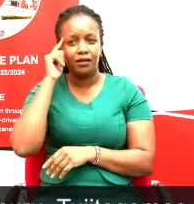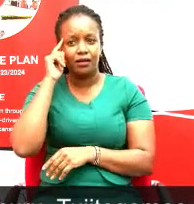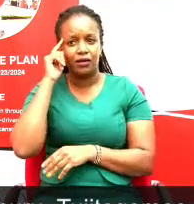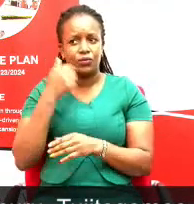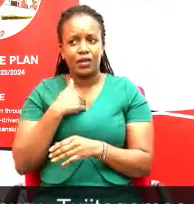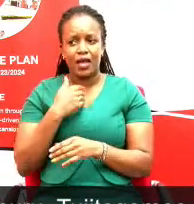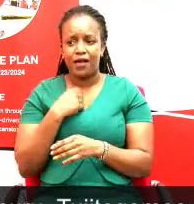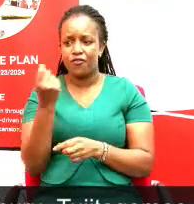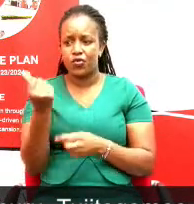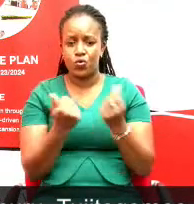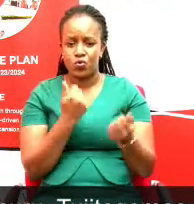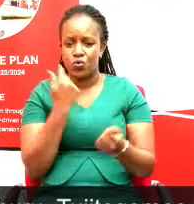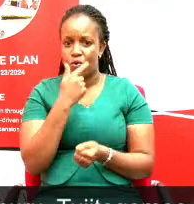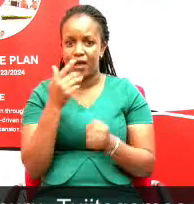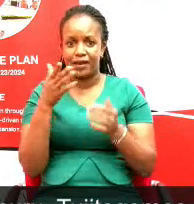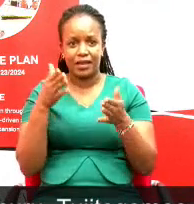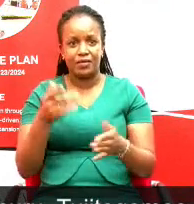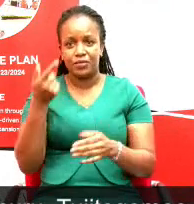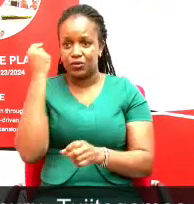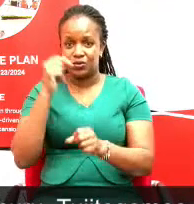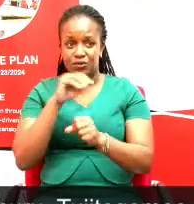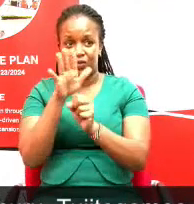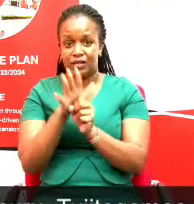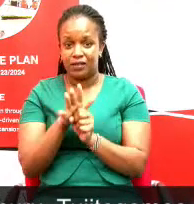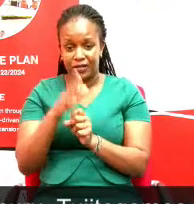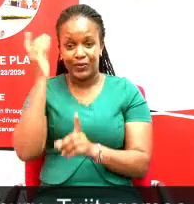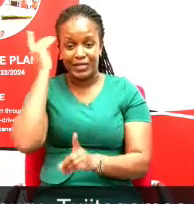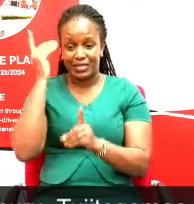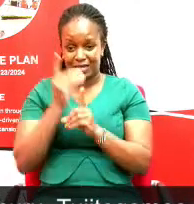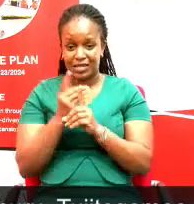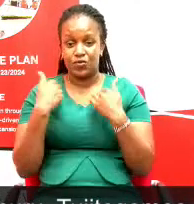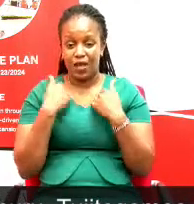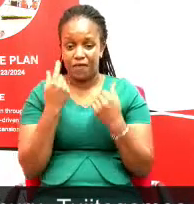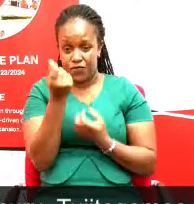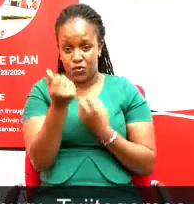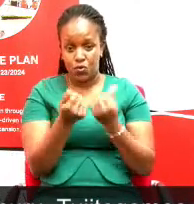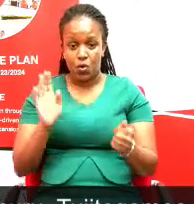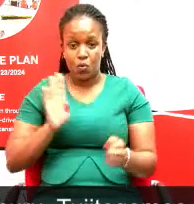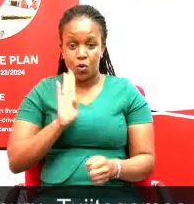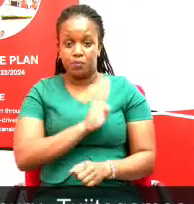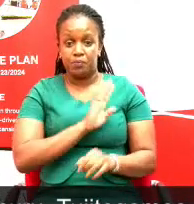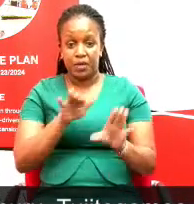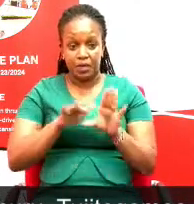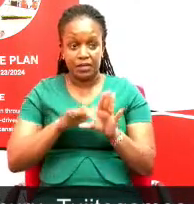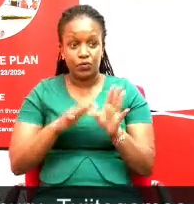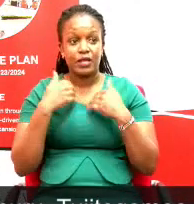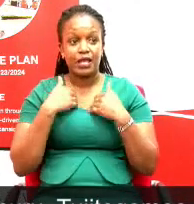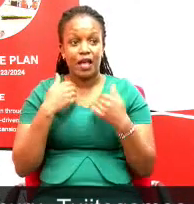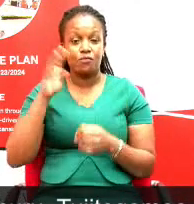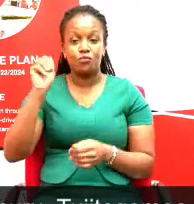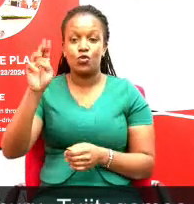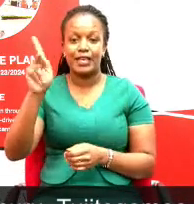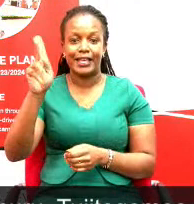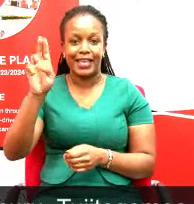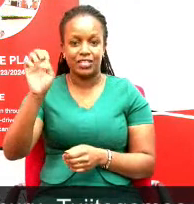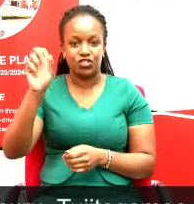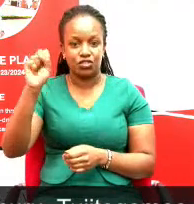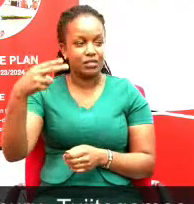the few who are here, because of COVID, we decided to have just a few here. Mr. Mukesh, can you please stand